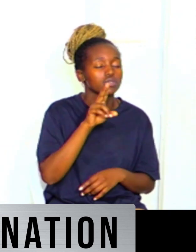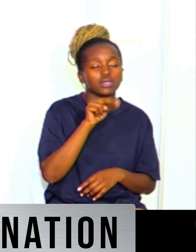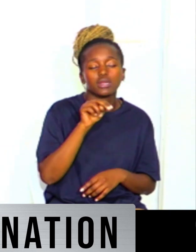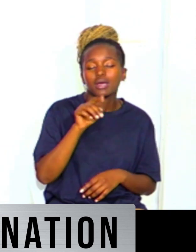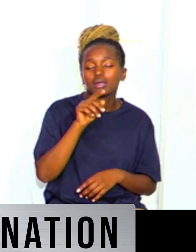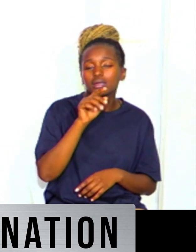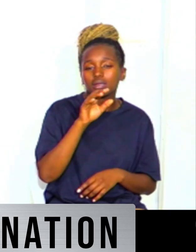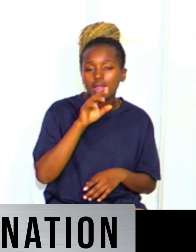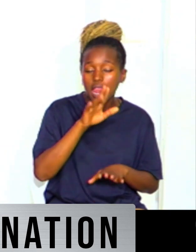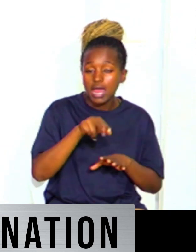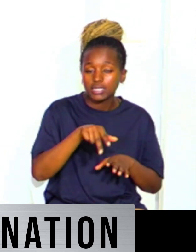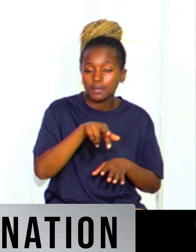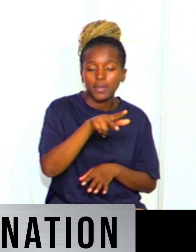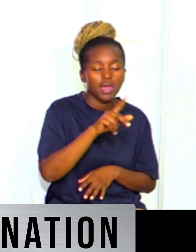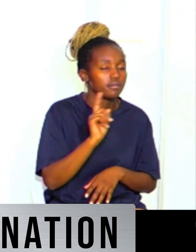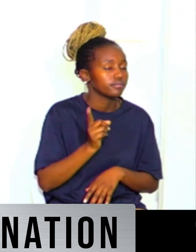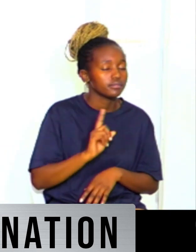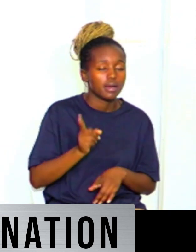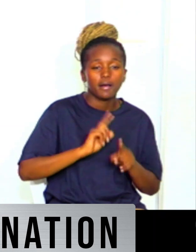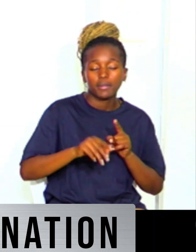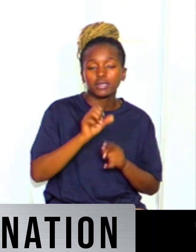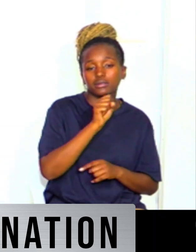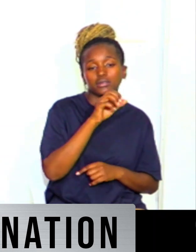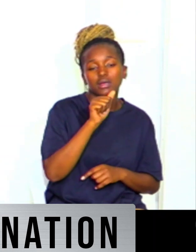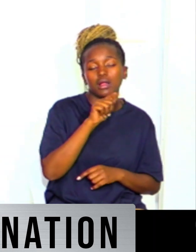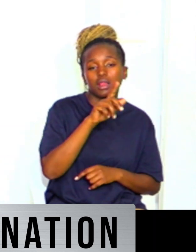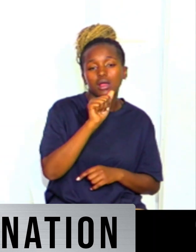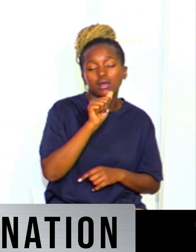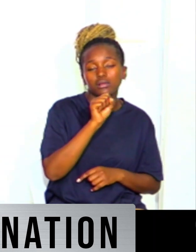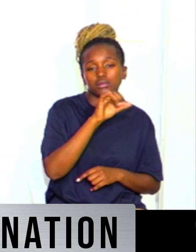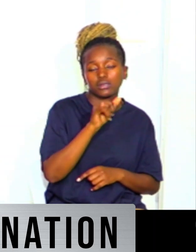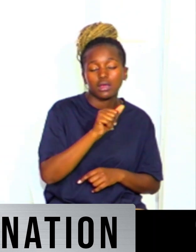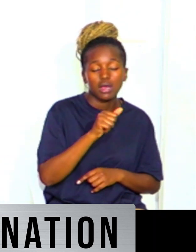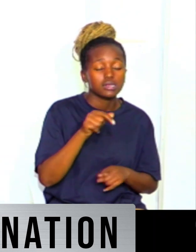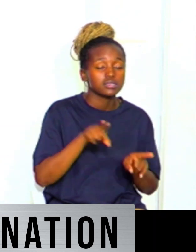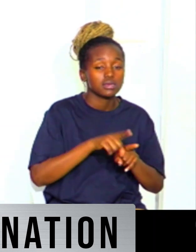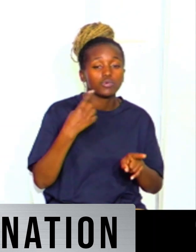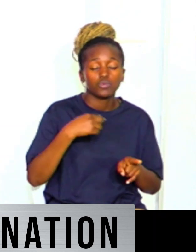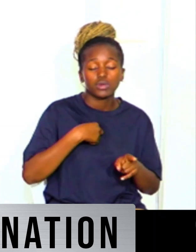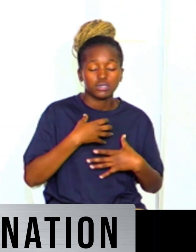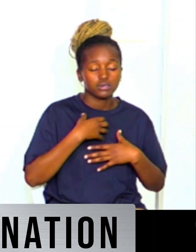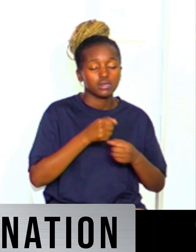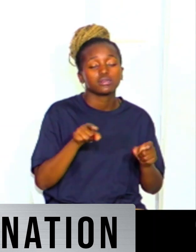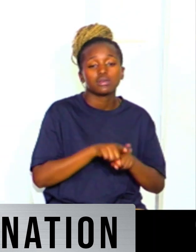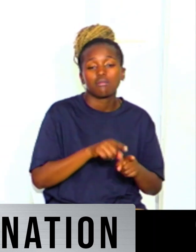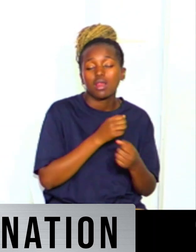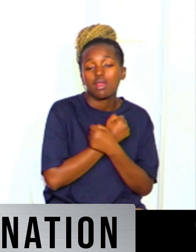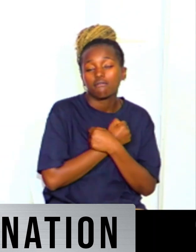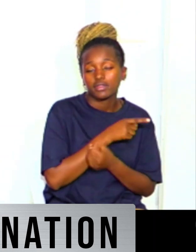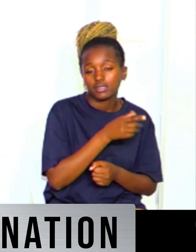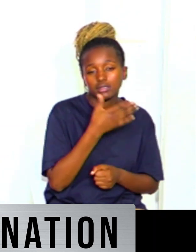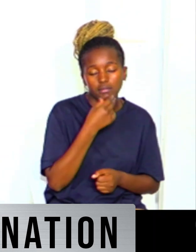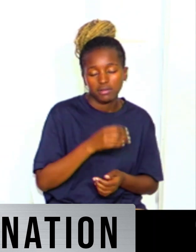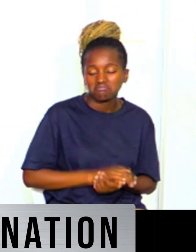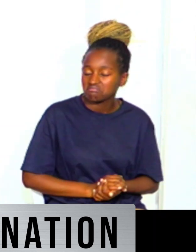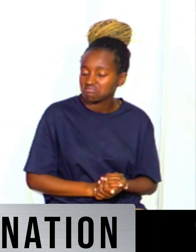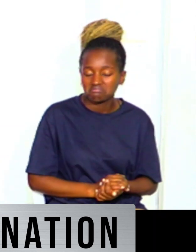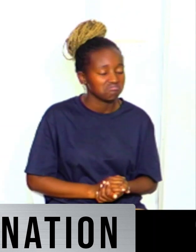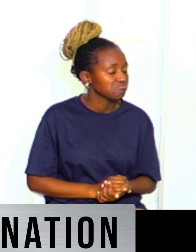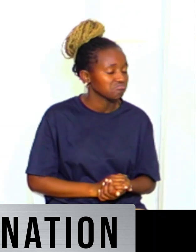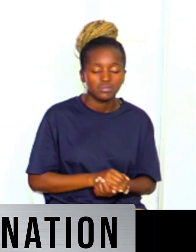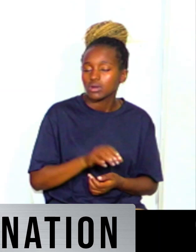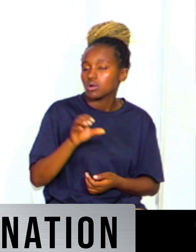in a rapid speed. And the Gen Z really trust whatever that Salasia is saying. Not at all. Very well. Not at all. Right,